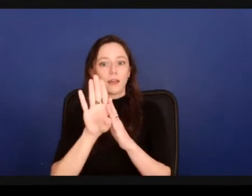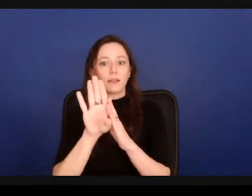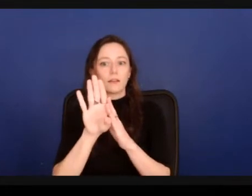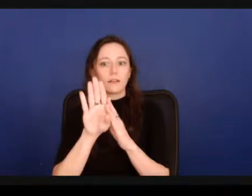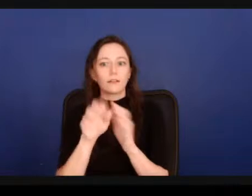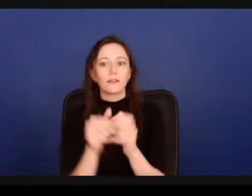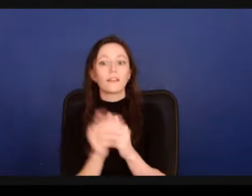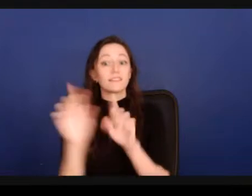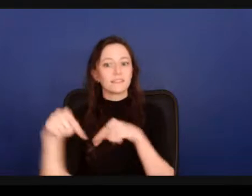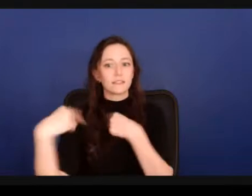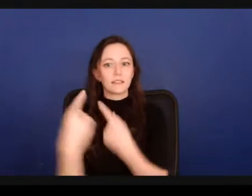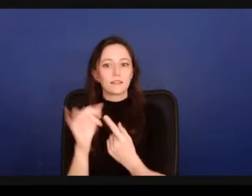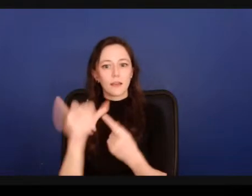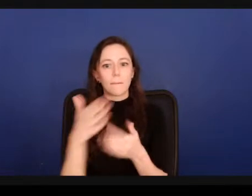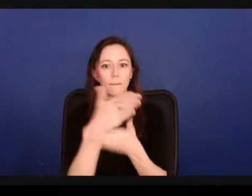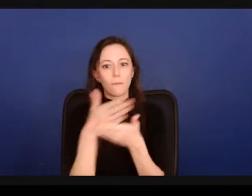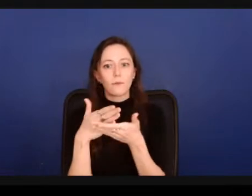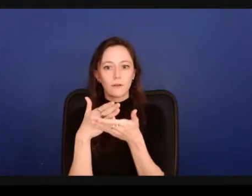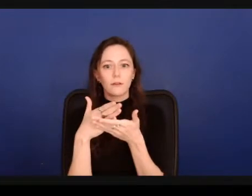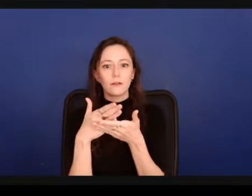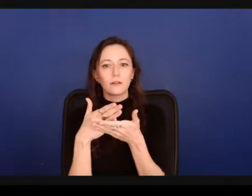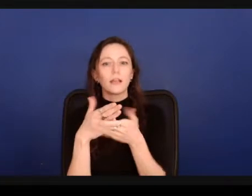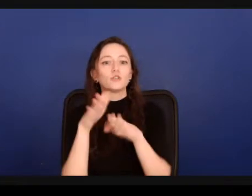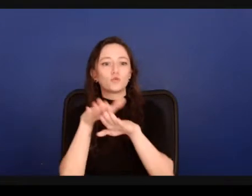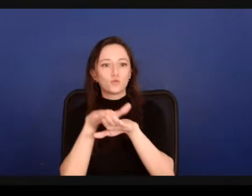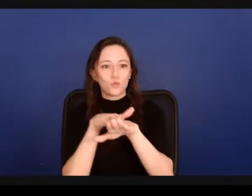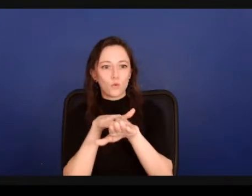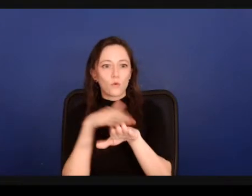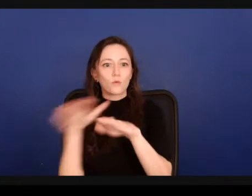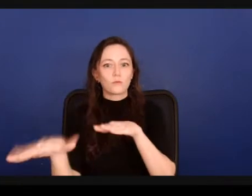then, slowed down. It seemed like there was a little gap here